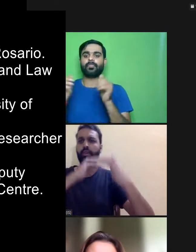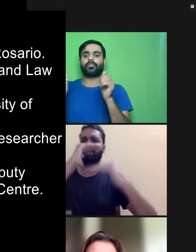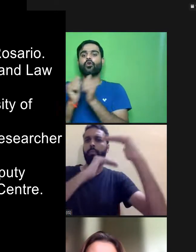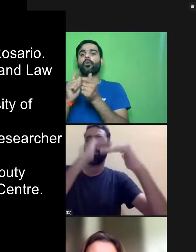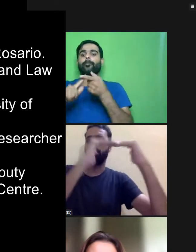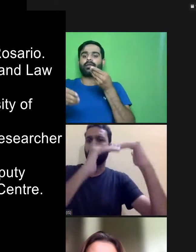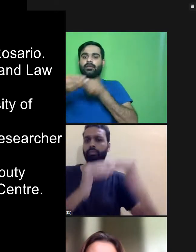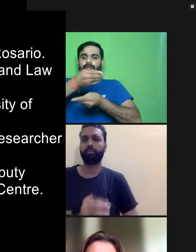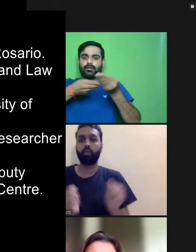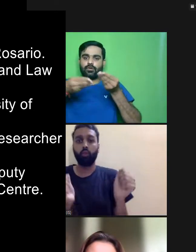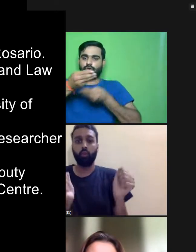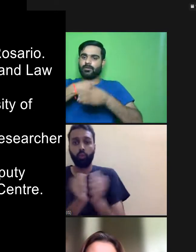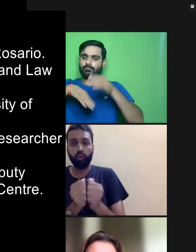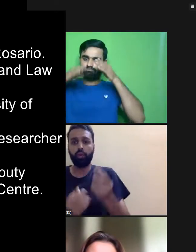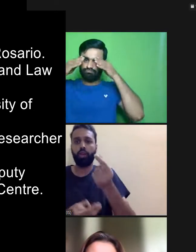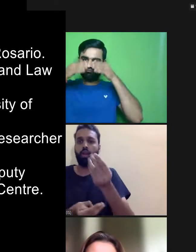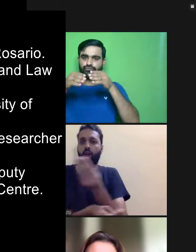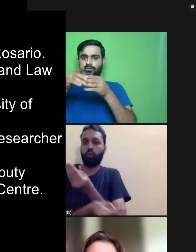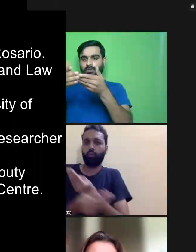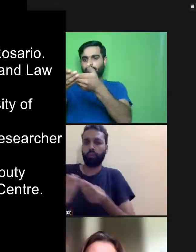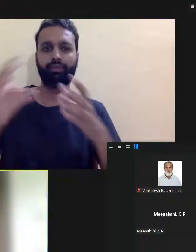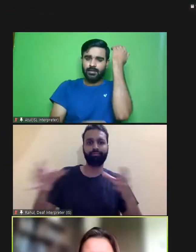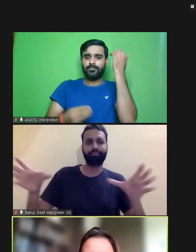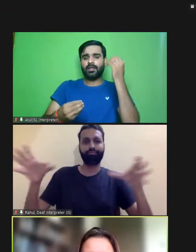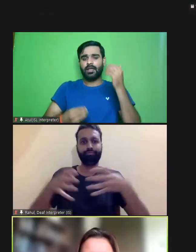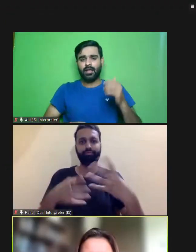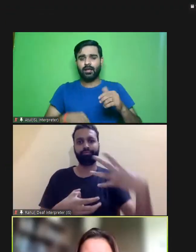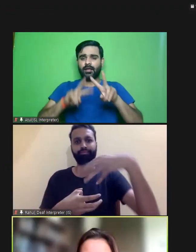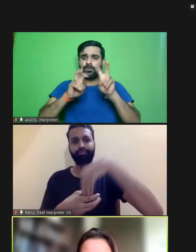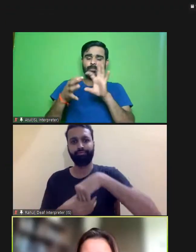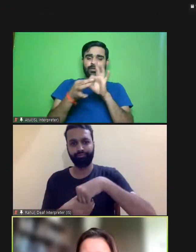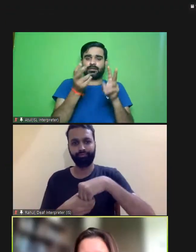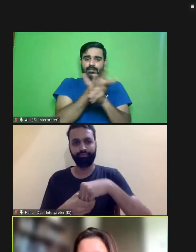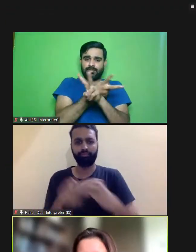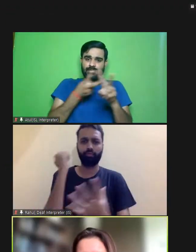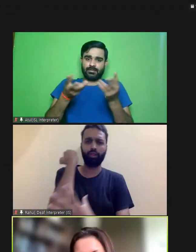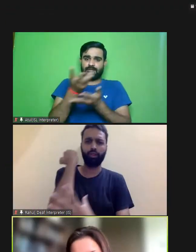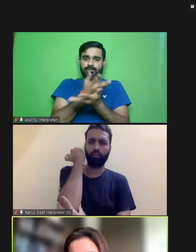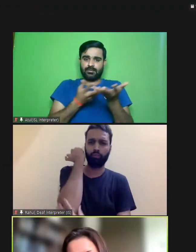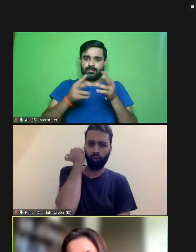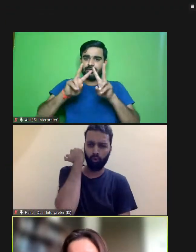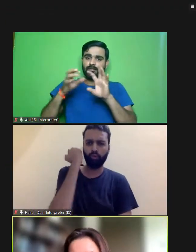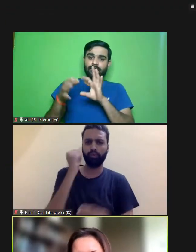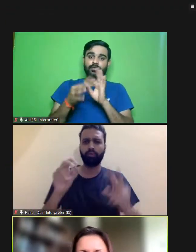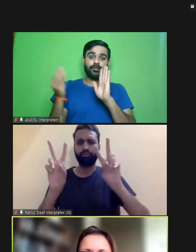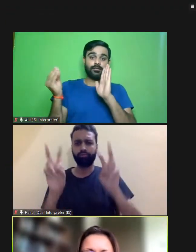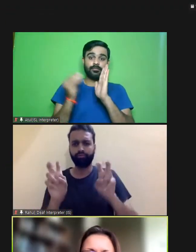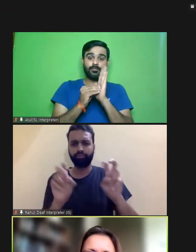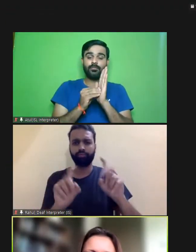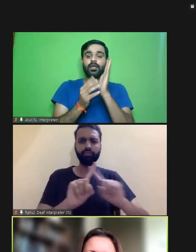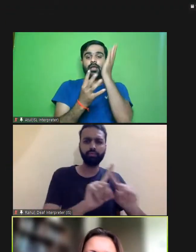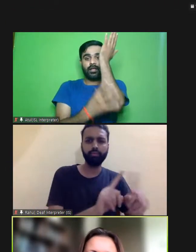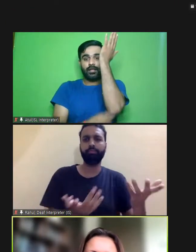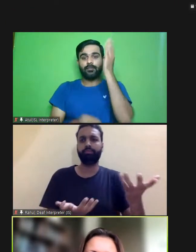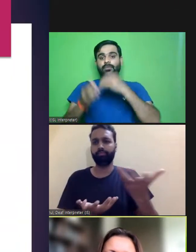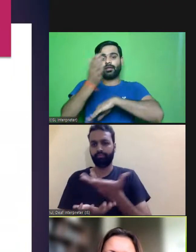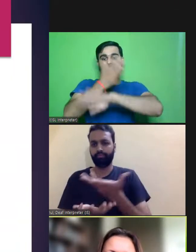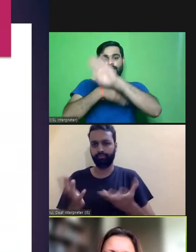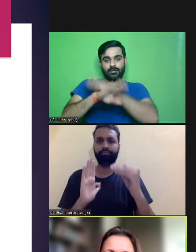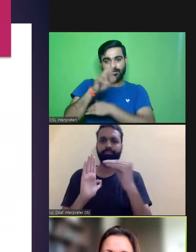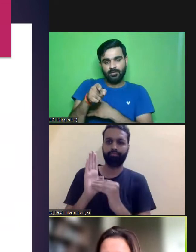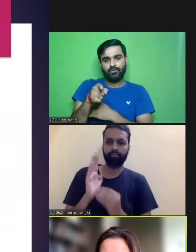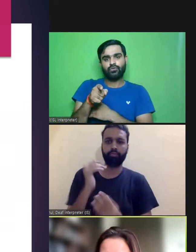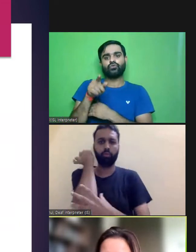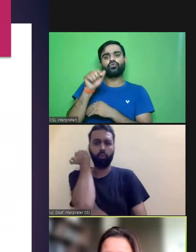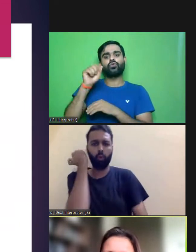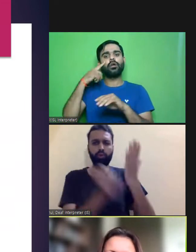economics. Welcome, Monica. I'm going to present about multidimensional poverty and disability and what the evidence